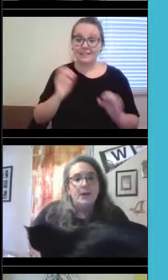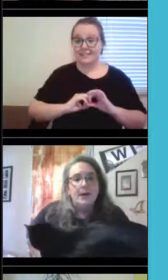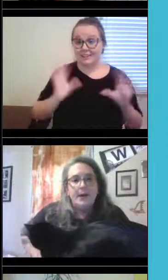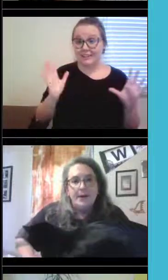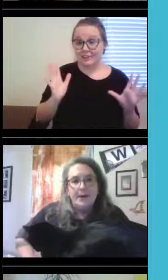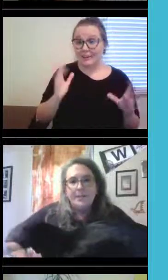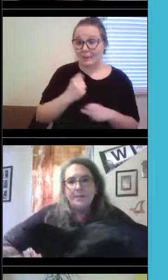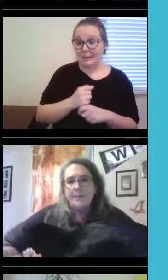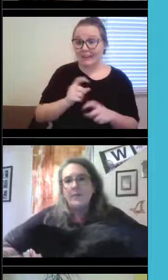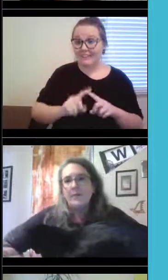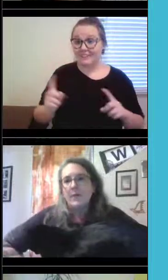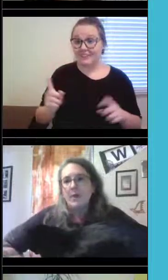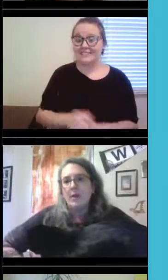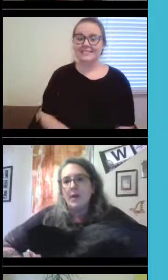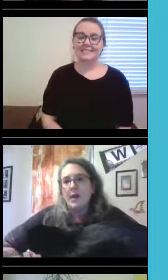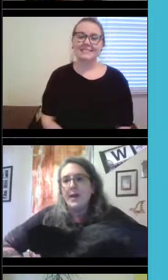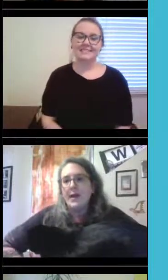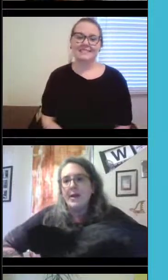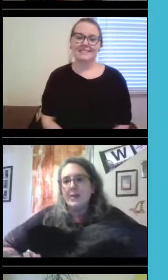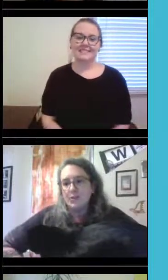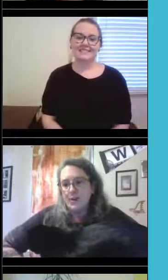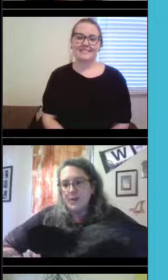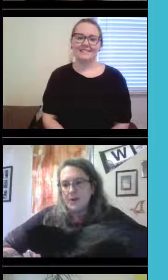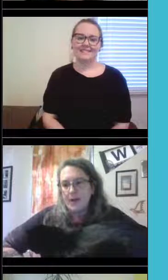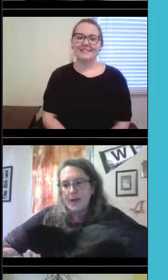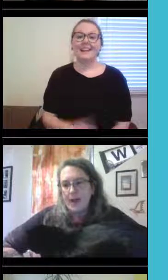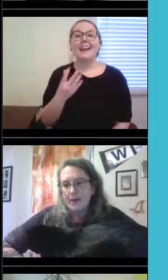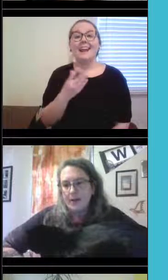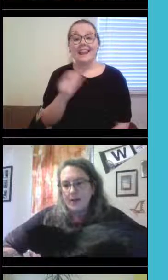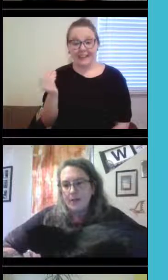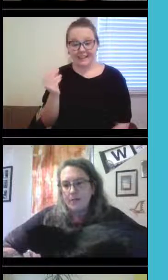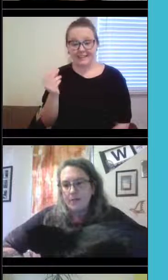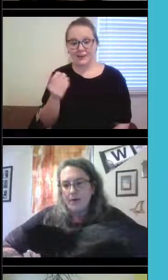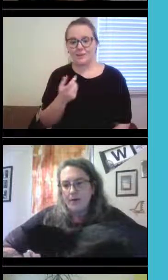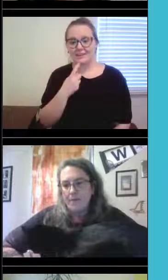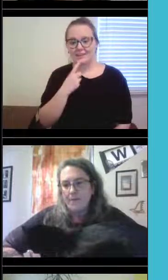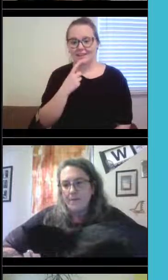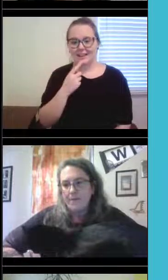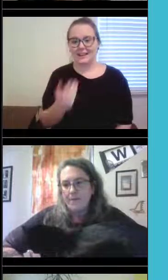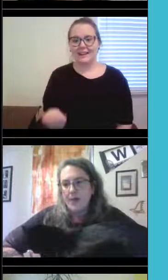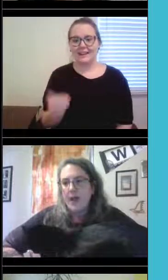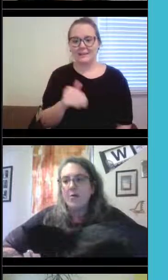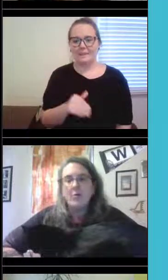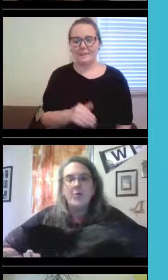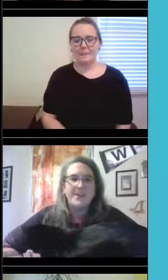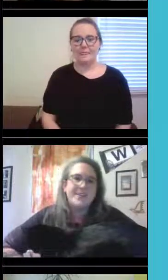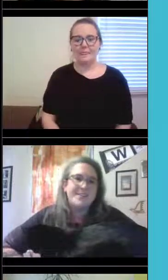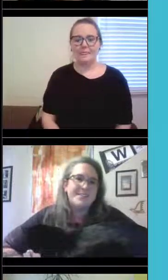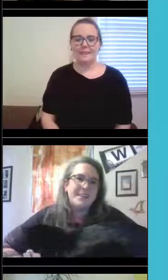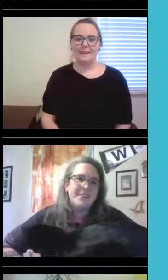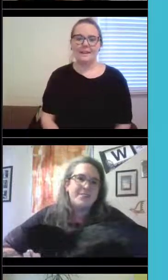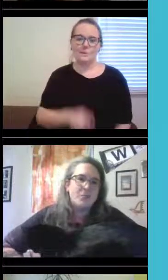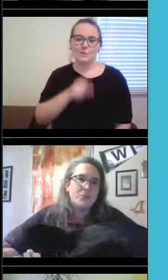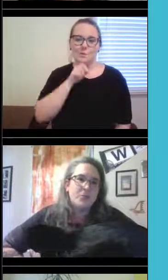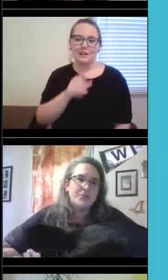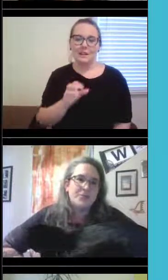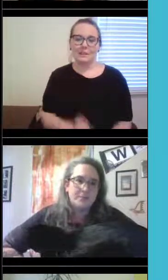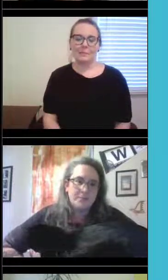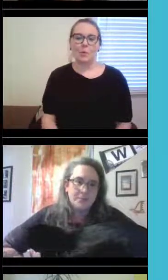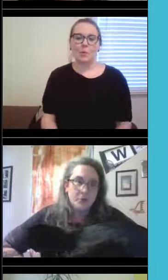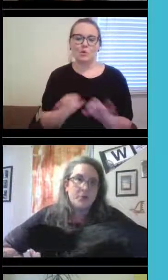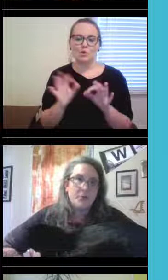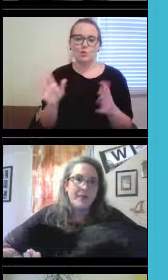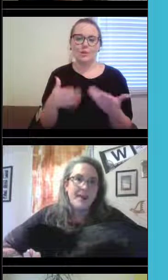difference. And I also just want to say again, like, how important it is to give